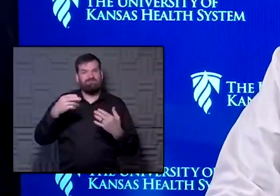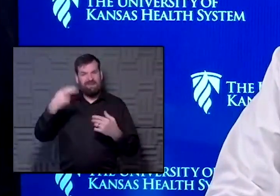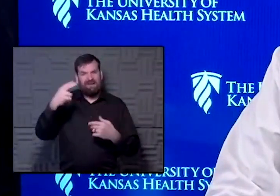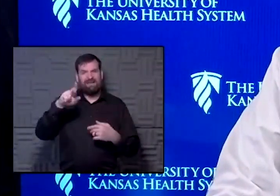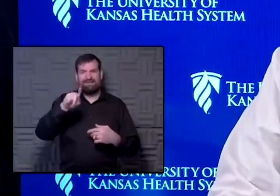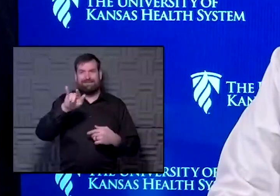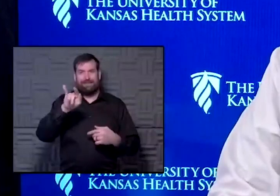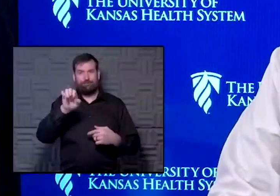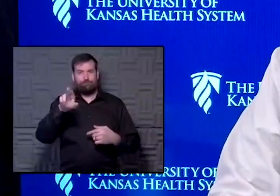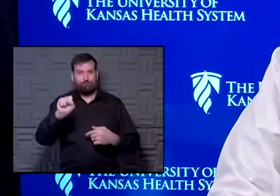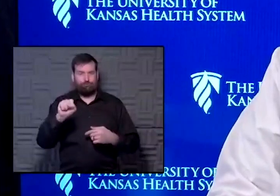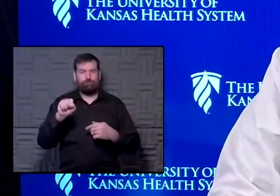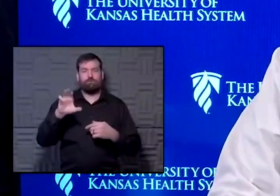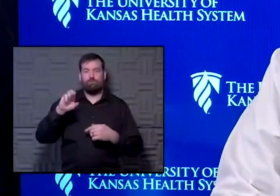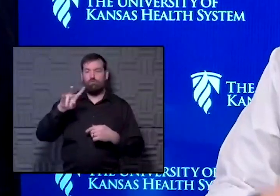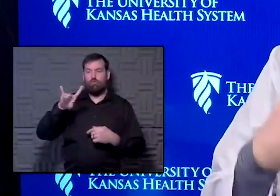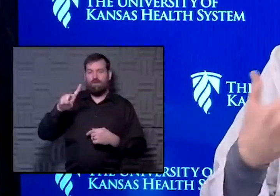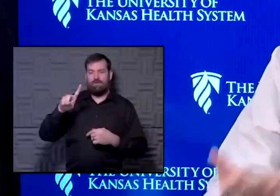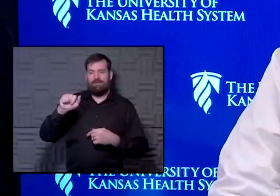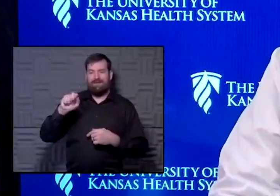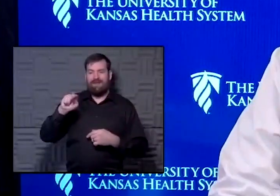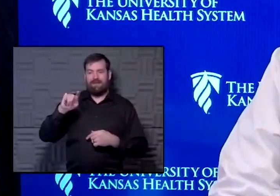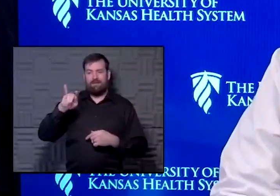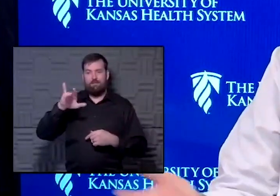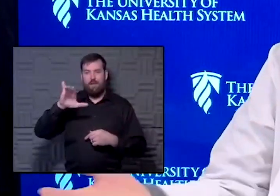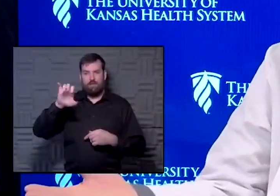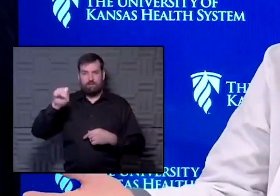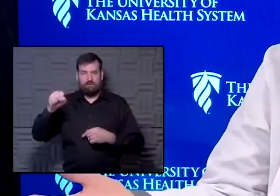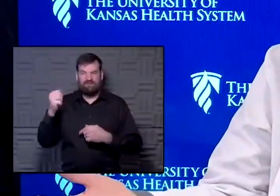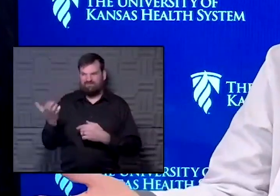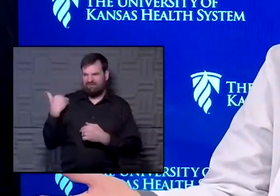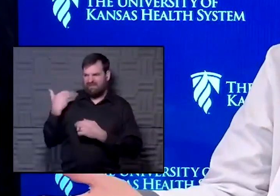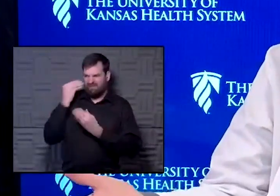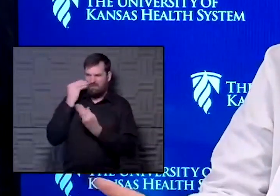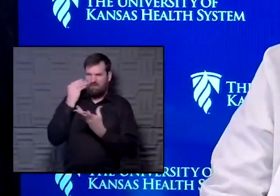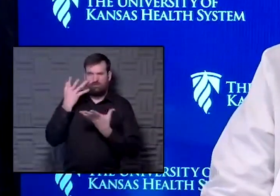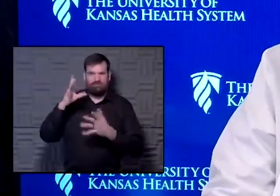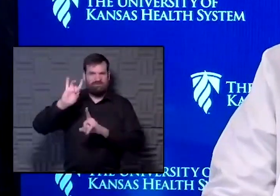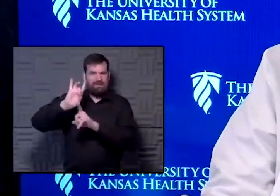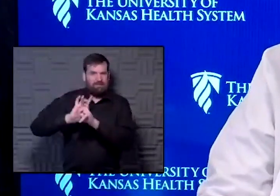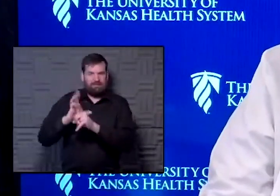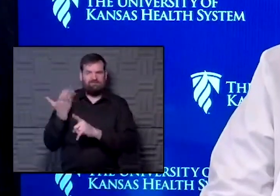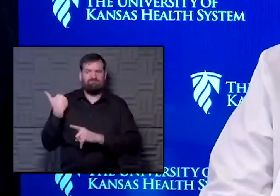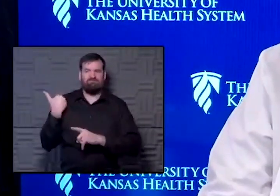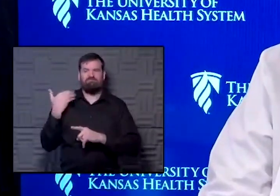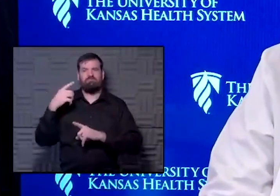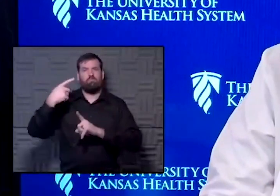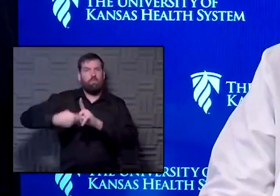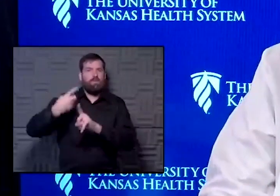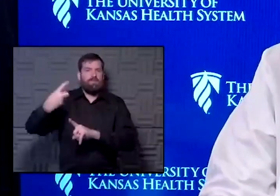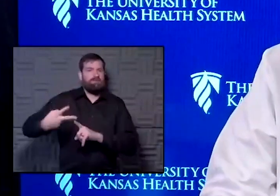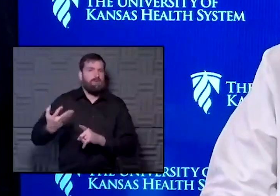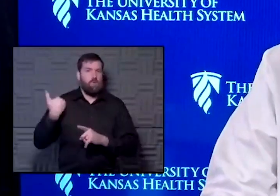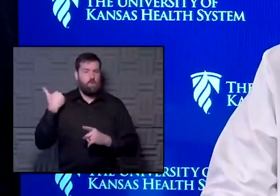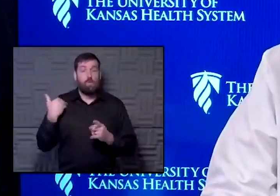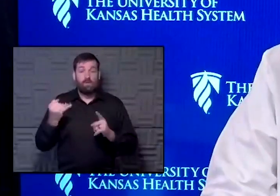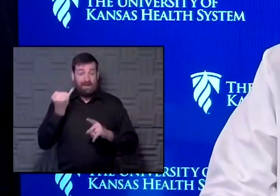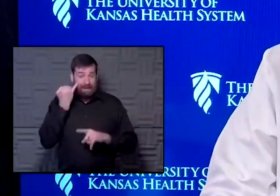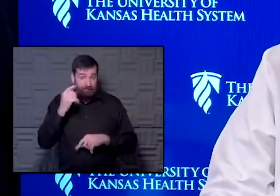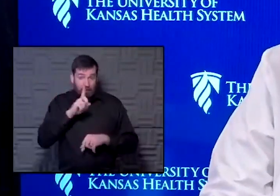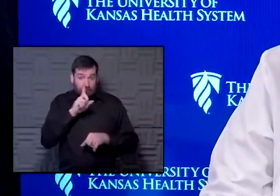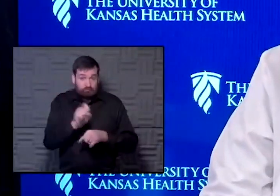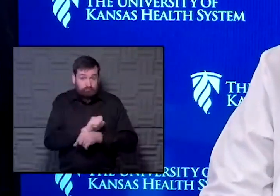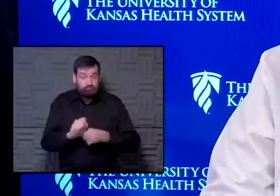COVID antibodies after having it for 8. The last one I saw was 8 months. That may have been updated since then. That was about a month and a half ago. So if that's